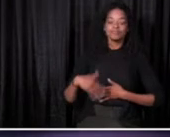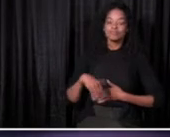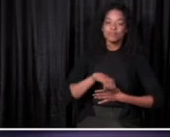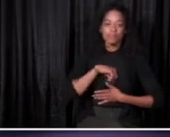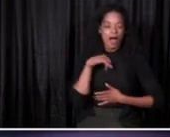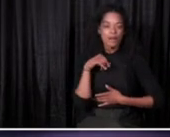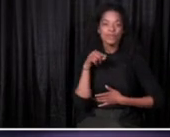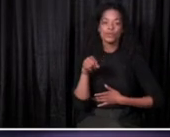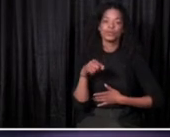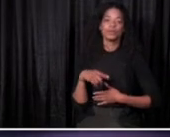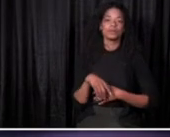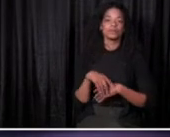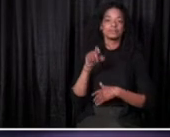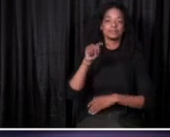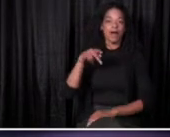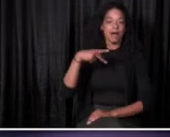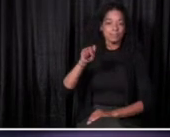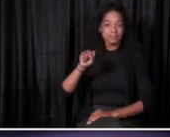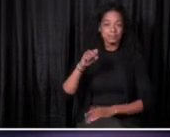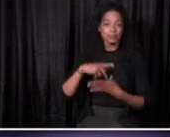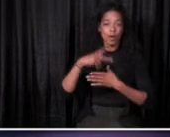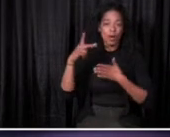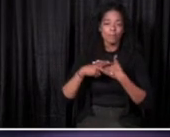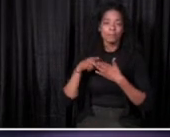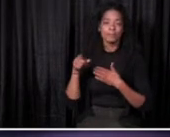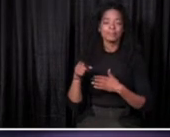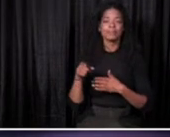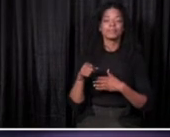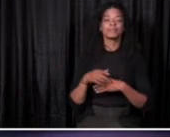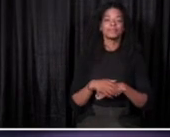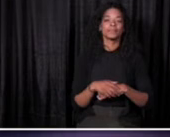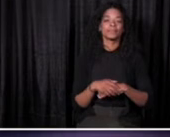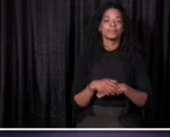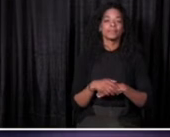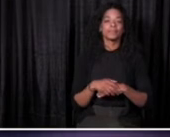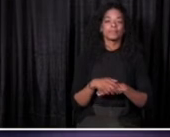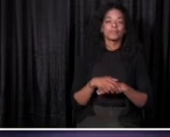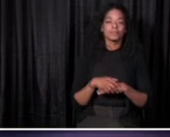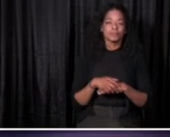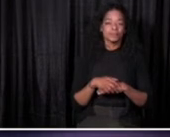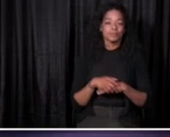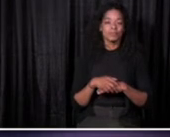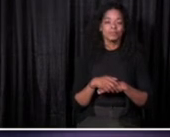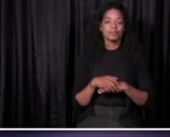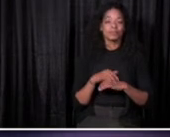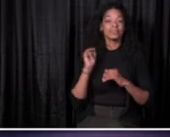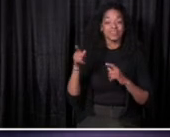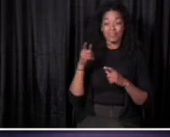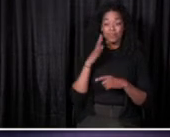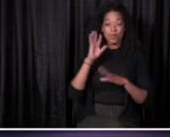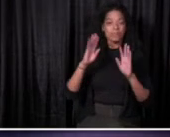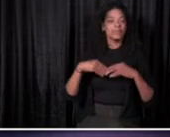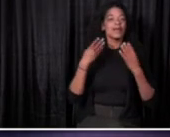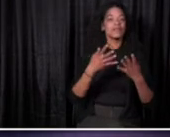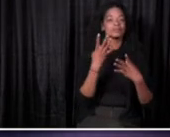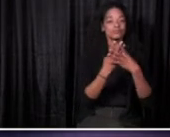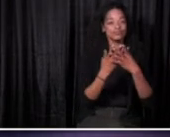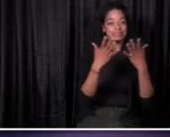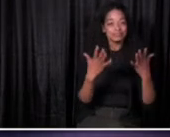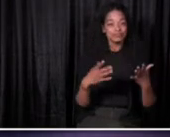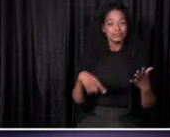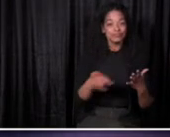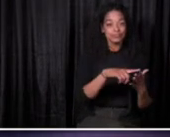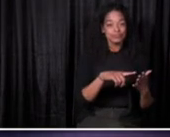of the TOPS program, which provides incarcerated people the opportunity to complete